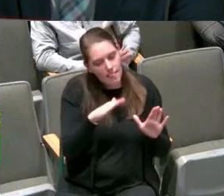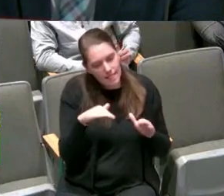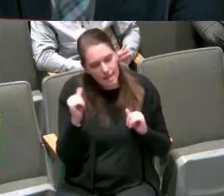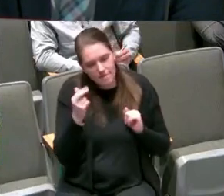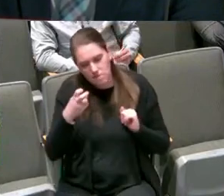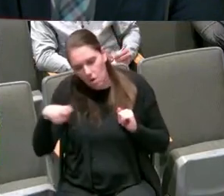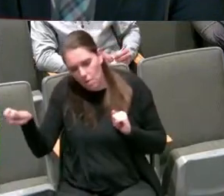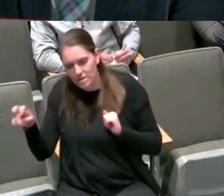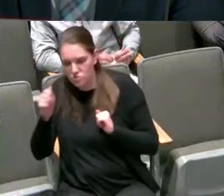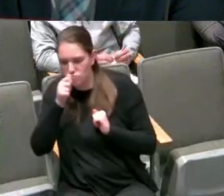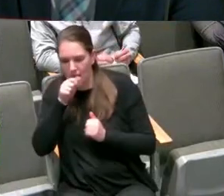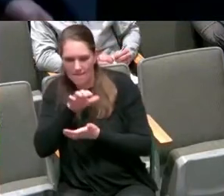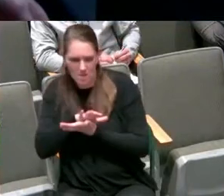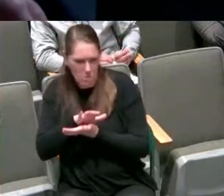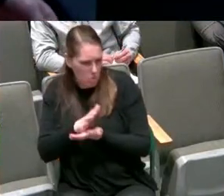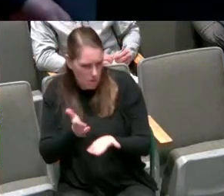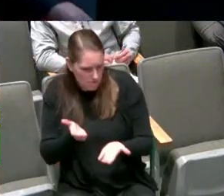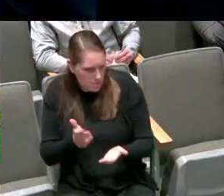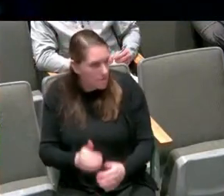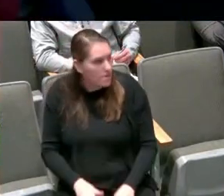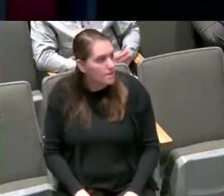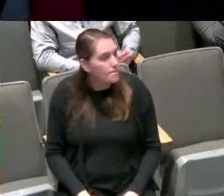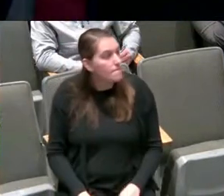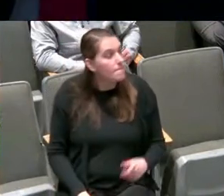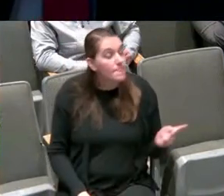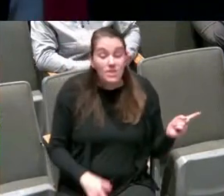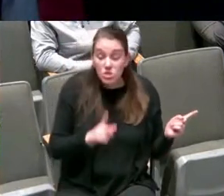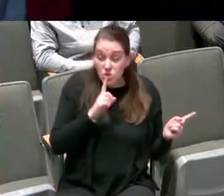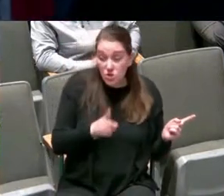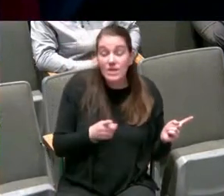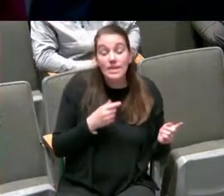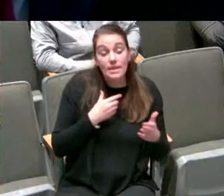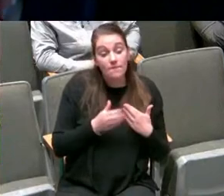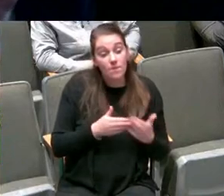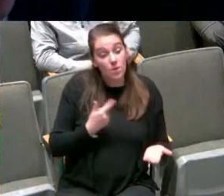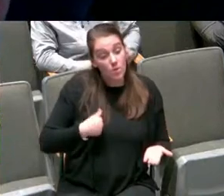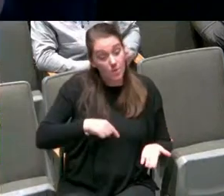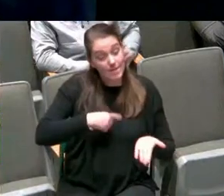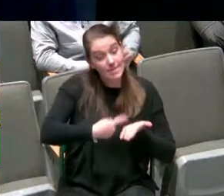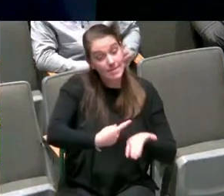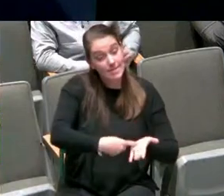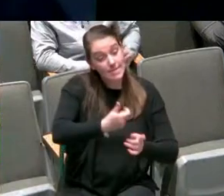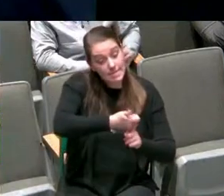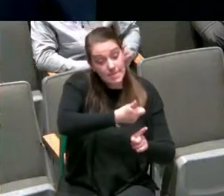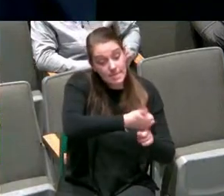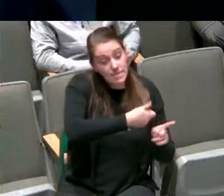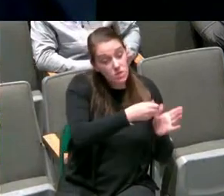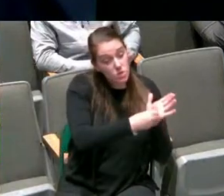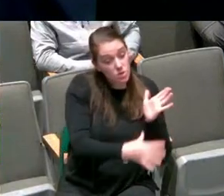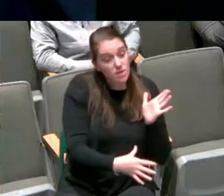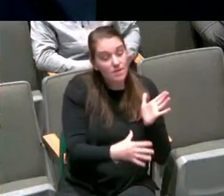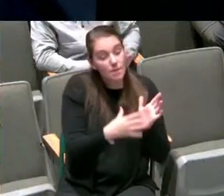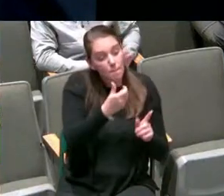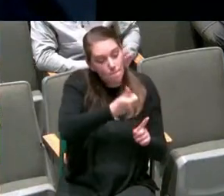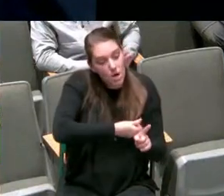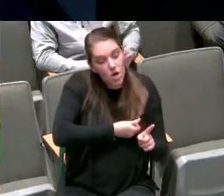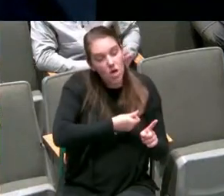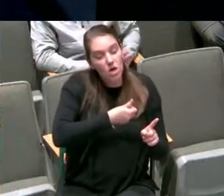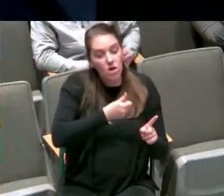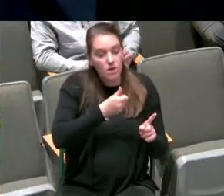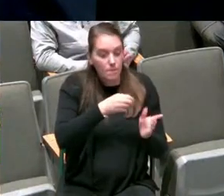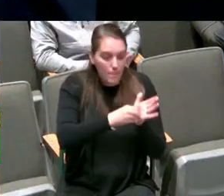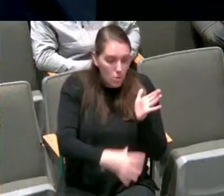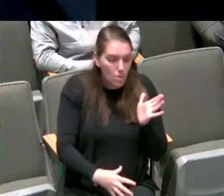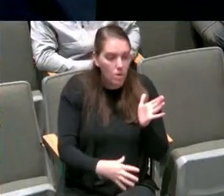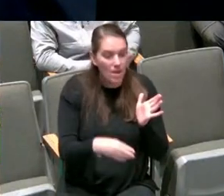is so sure even though we talk about each of those students in a per-pupil expenditure kind of